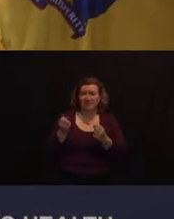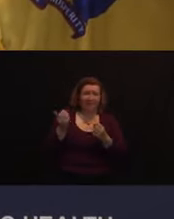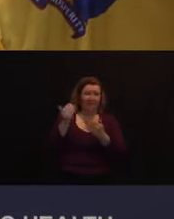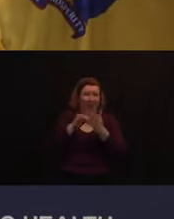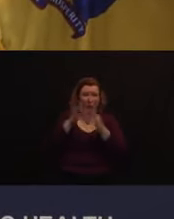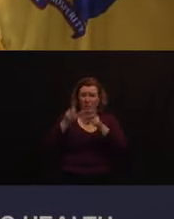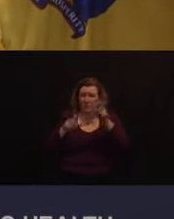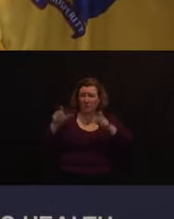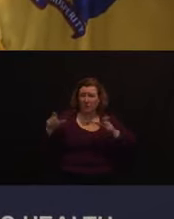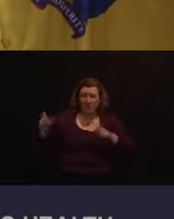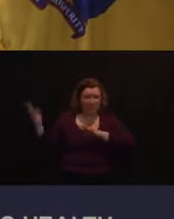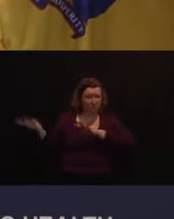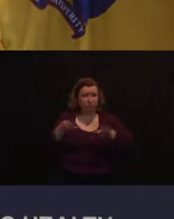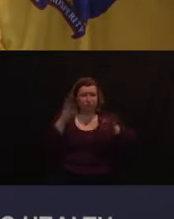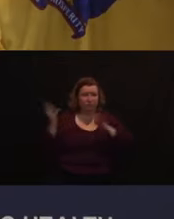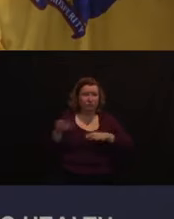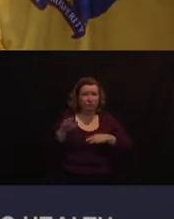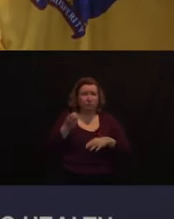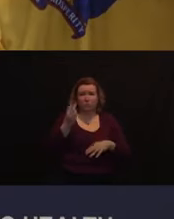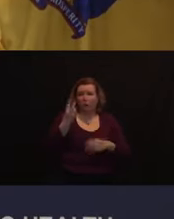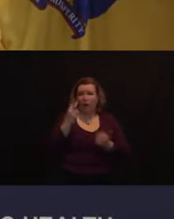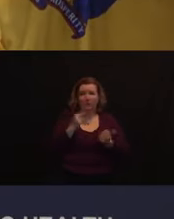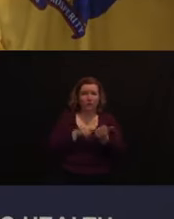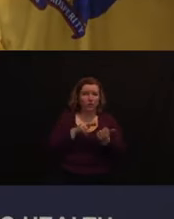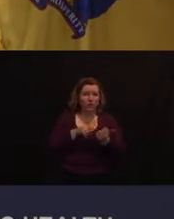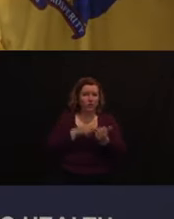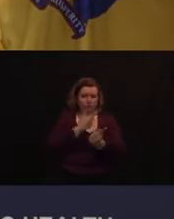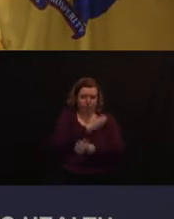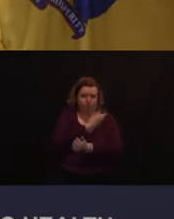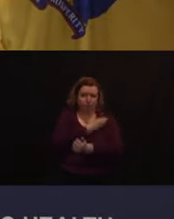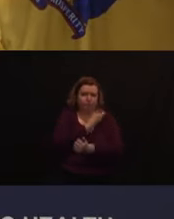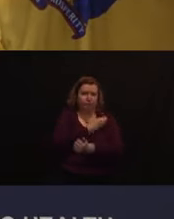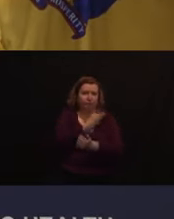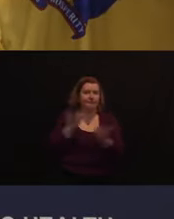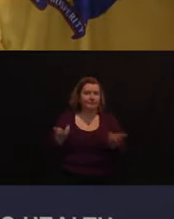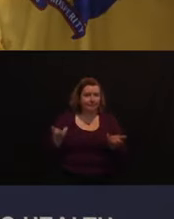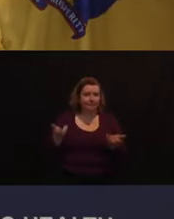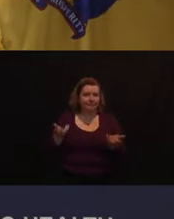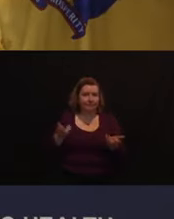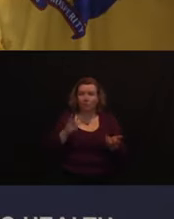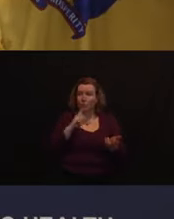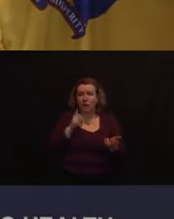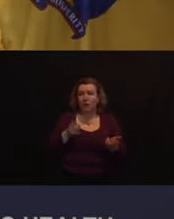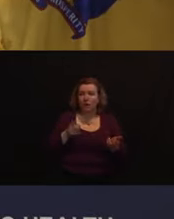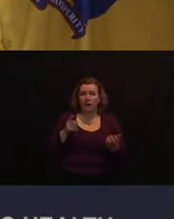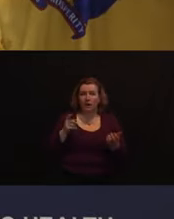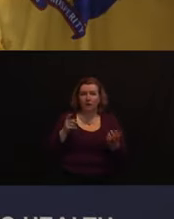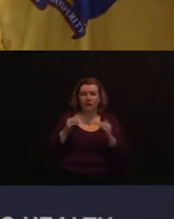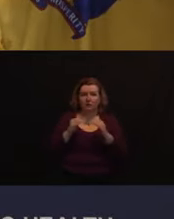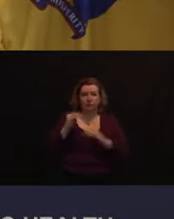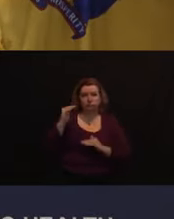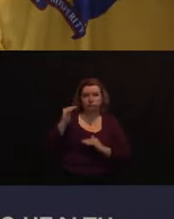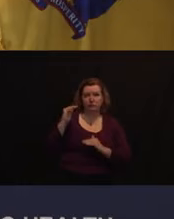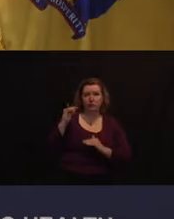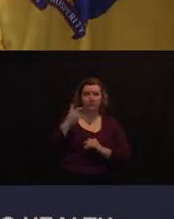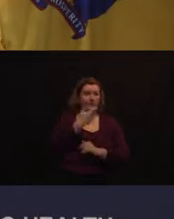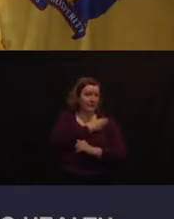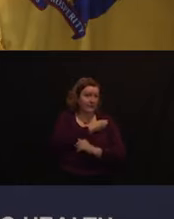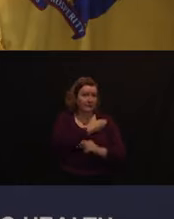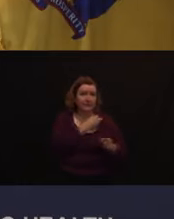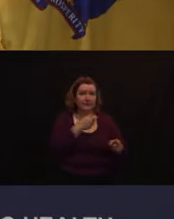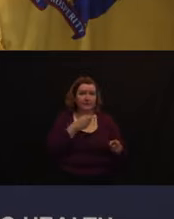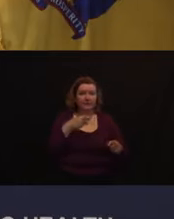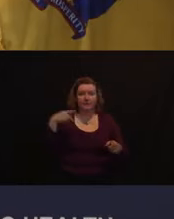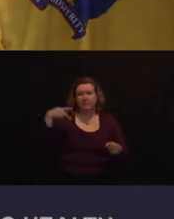You know, you see something like that and you really can see. And by the way, disproportionate amount of representation of folks getting vaccinated of color, which